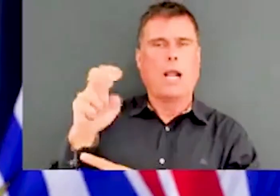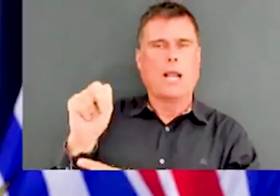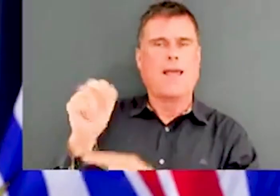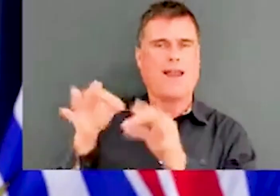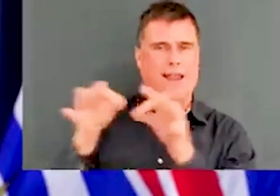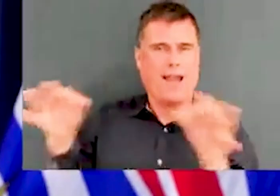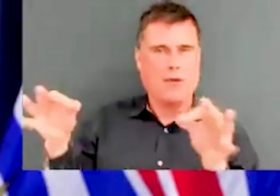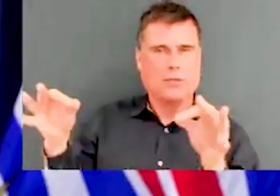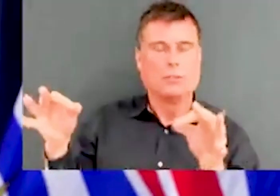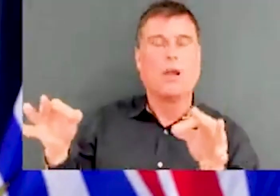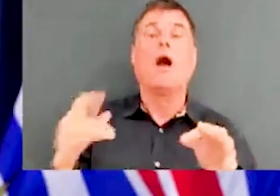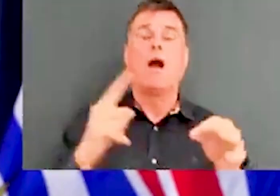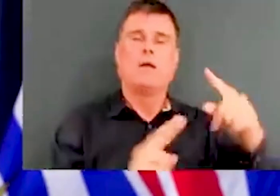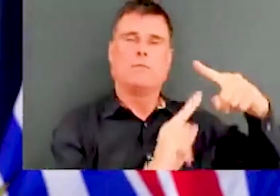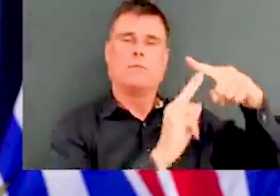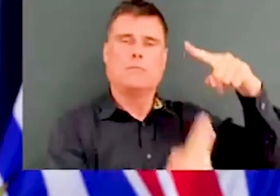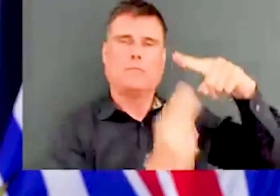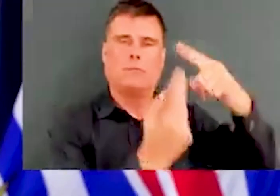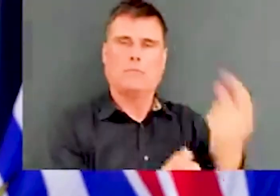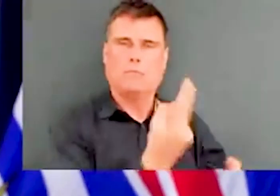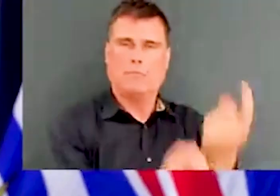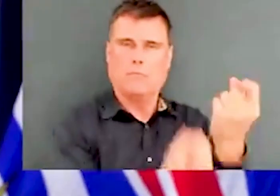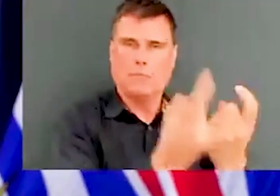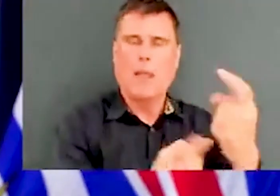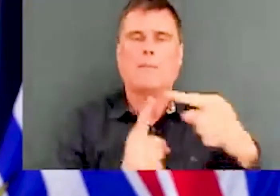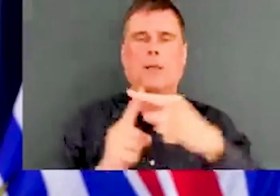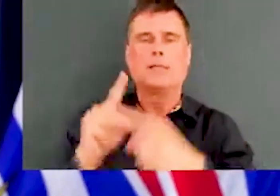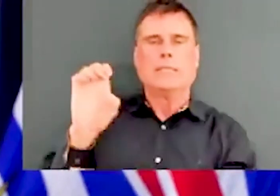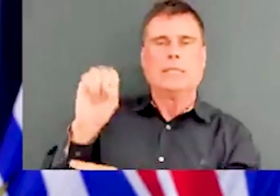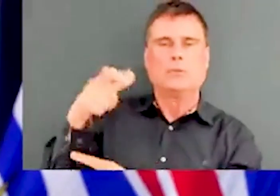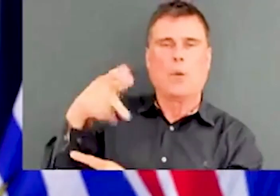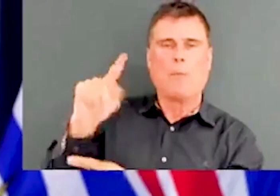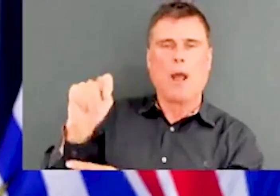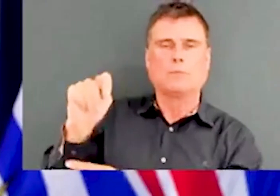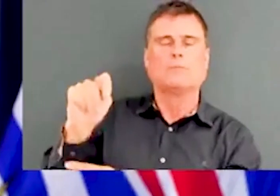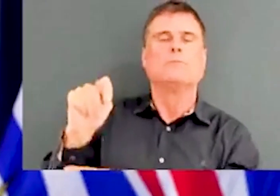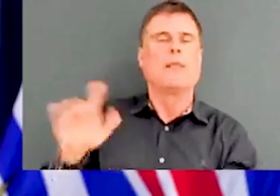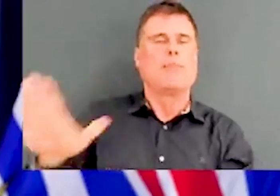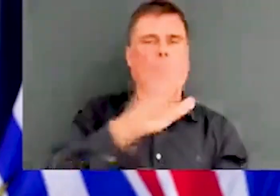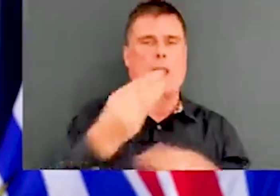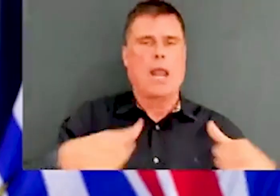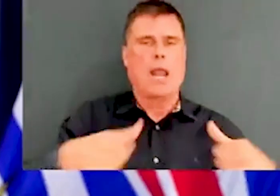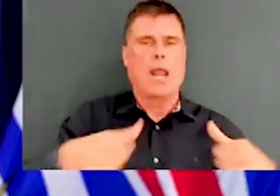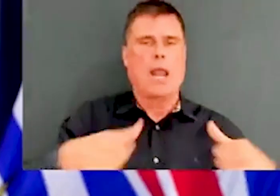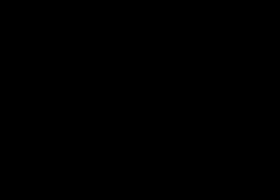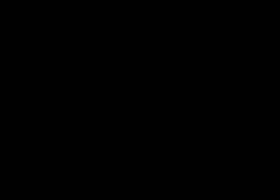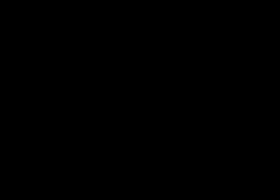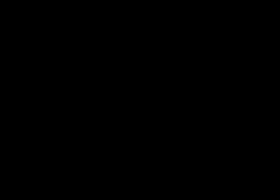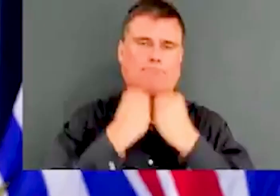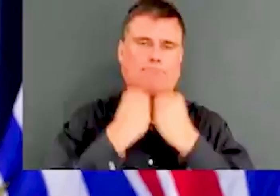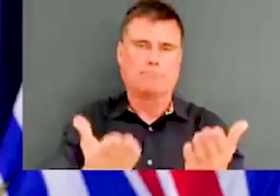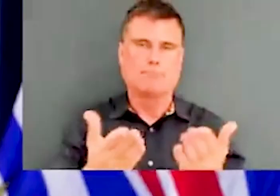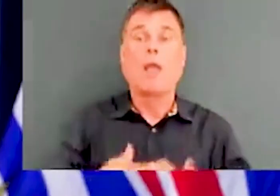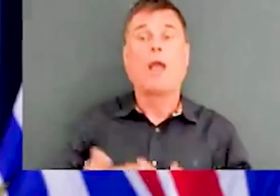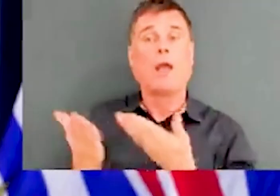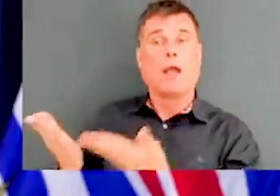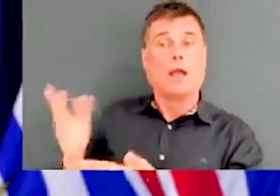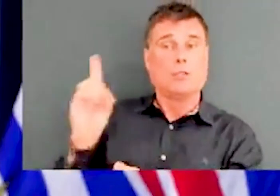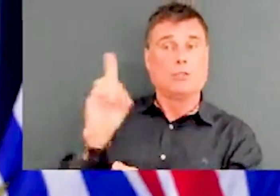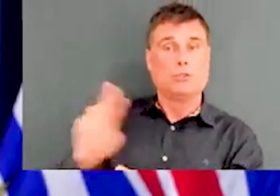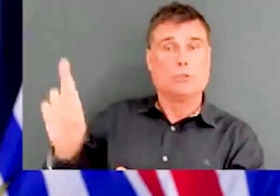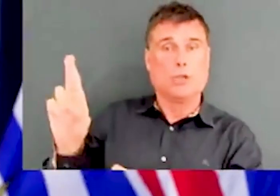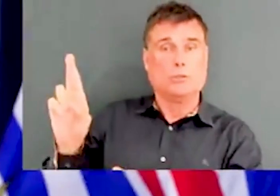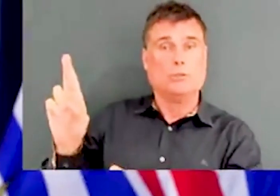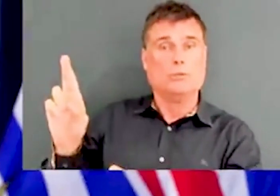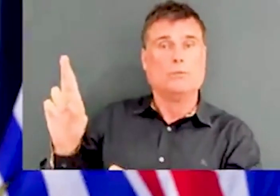of Calgary, who participated in a review we undertook recently. Today, I'm here to announce